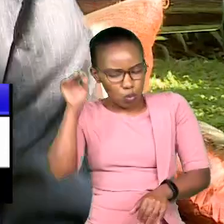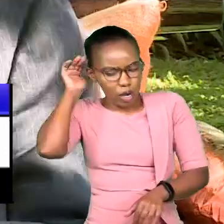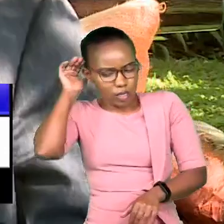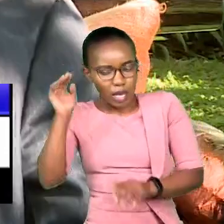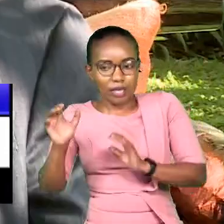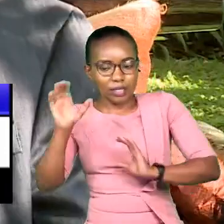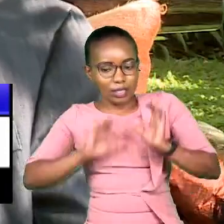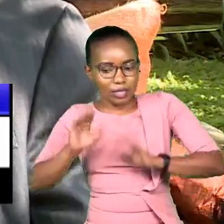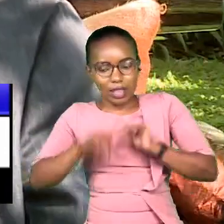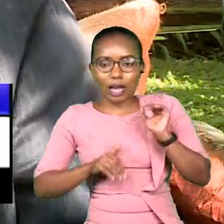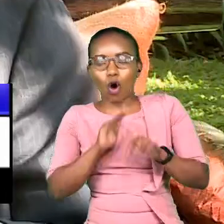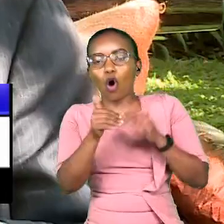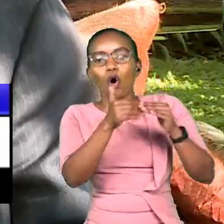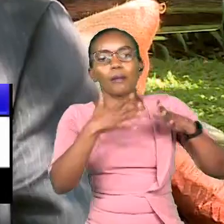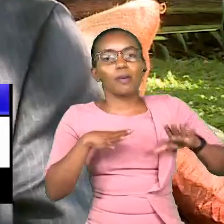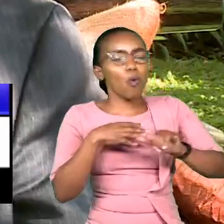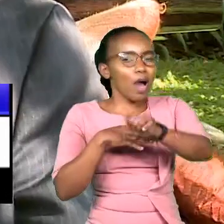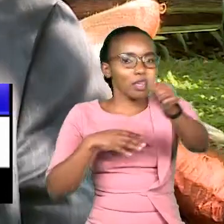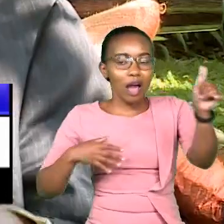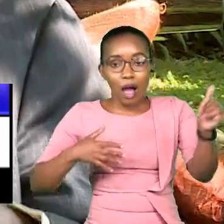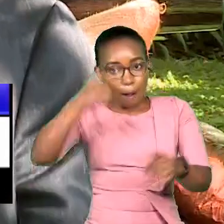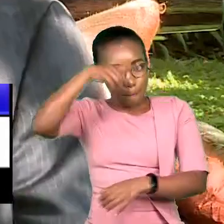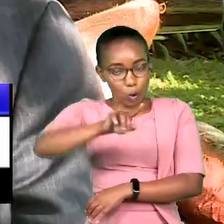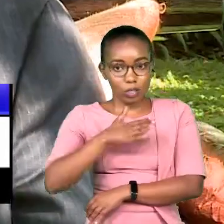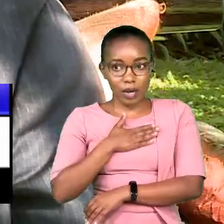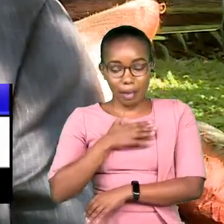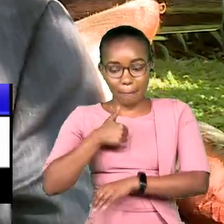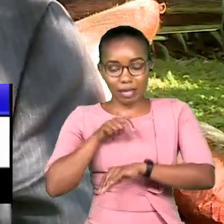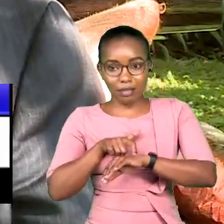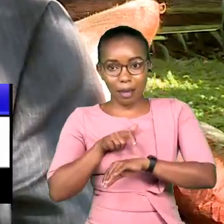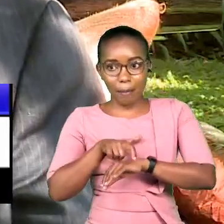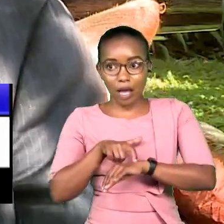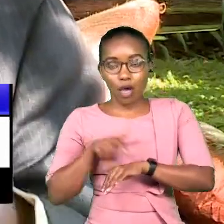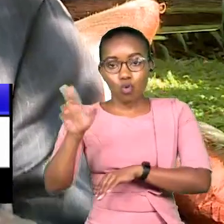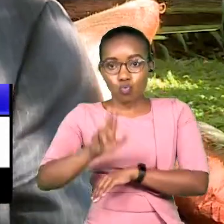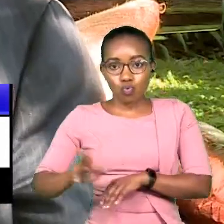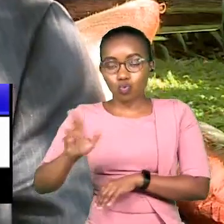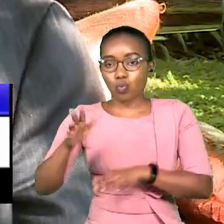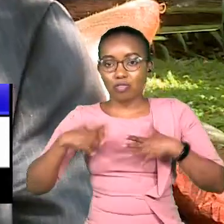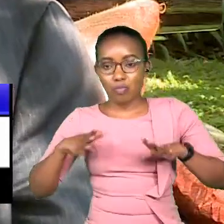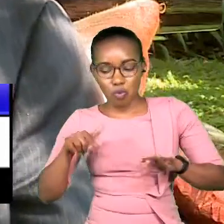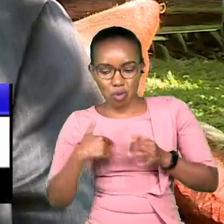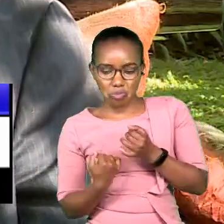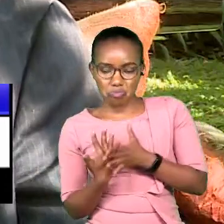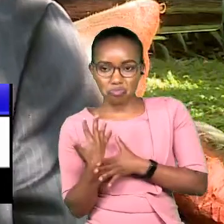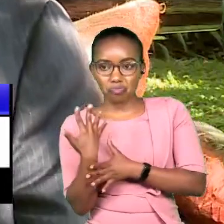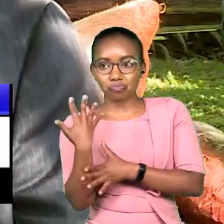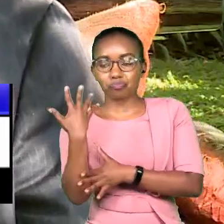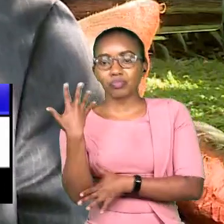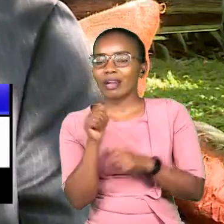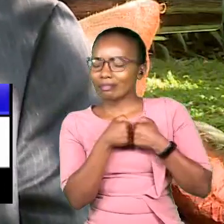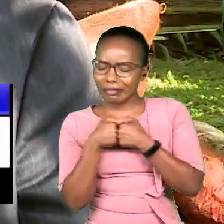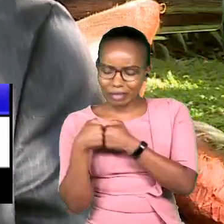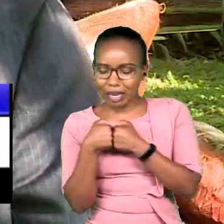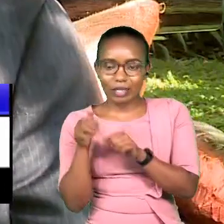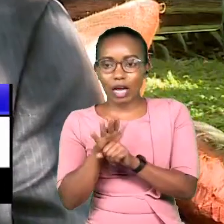citizens more than all of these people, because my policies, my time is spent with the people. I've grown in difficulty and challenge.